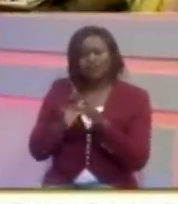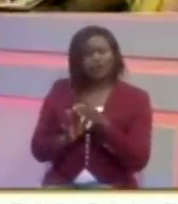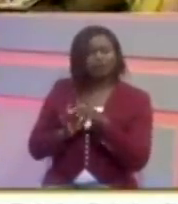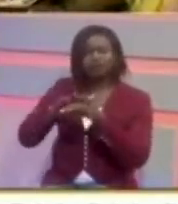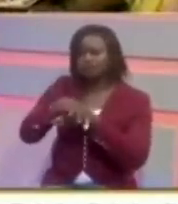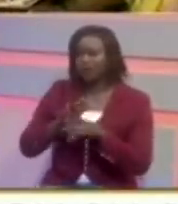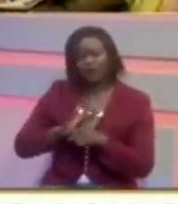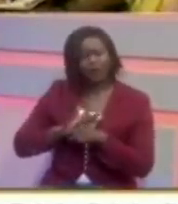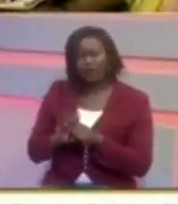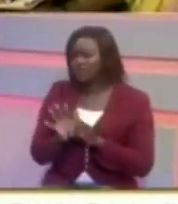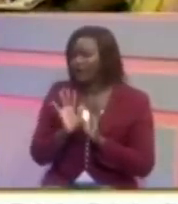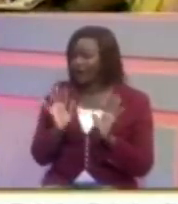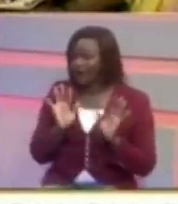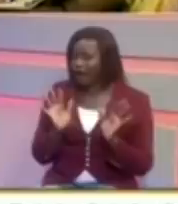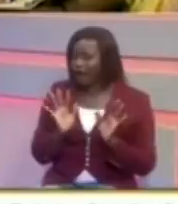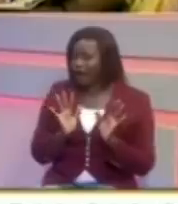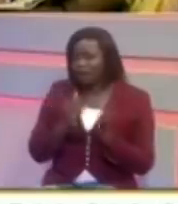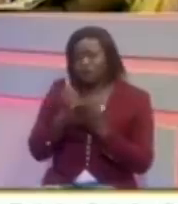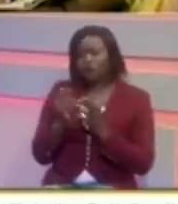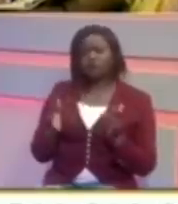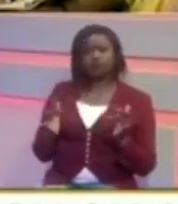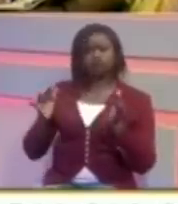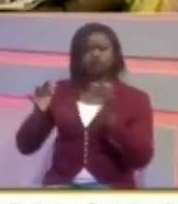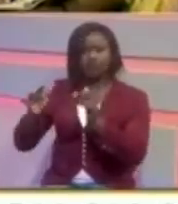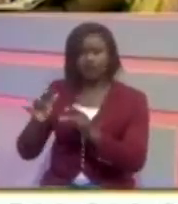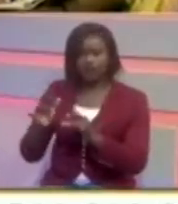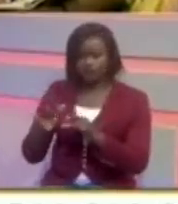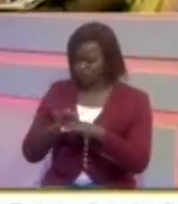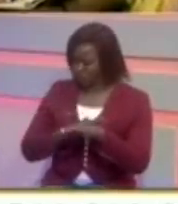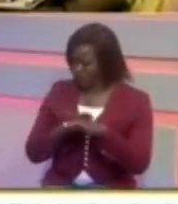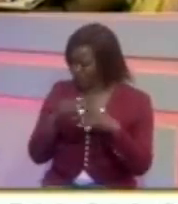kulwa gathering is what mu Uganda.